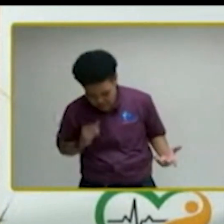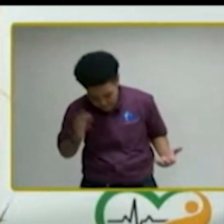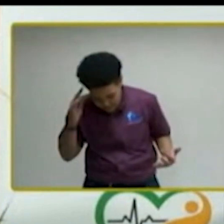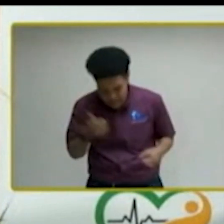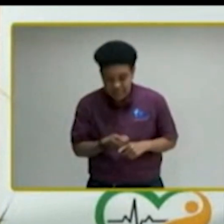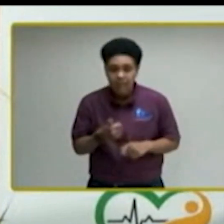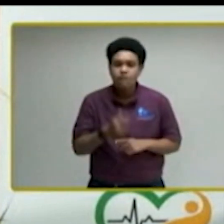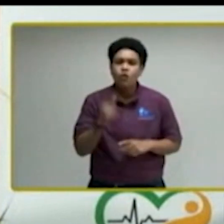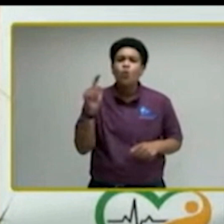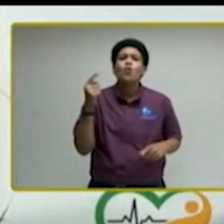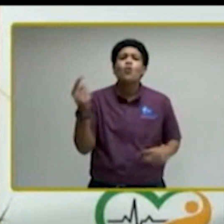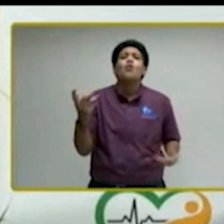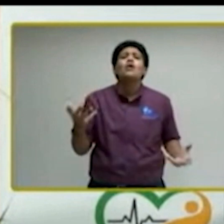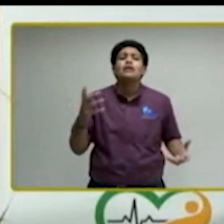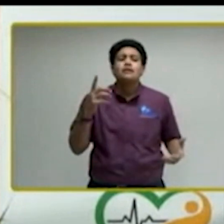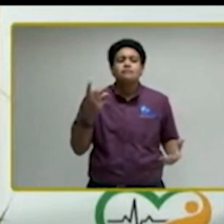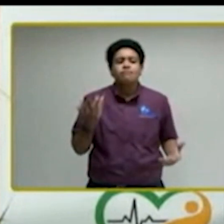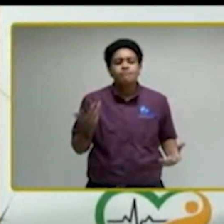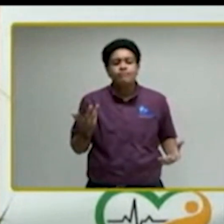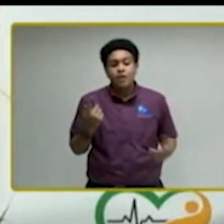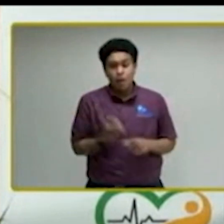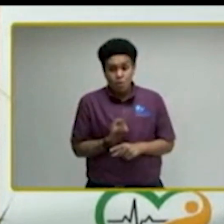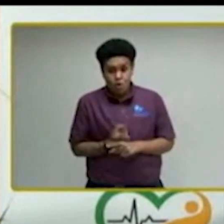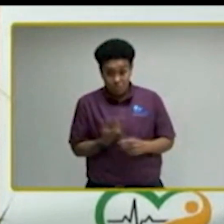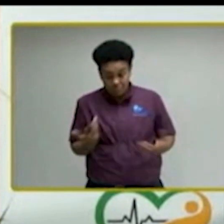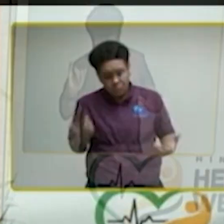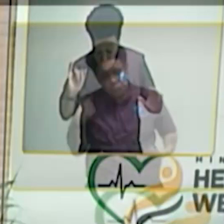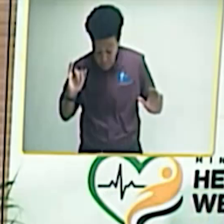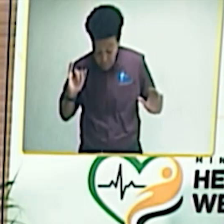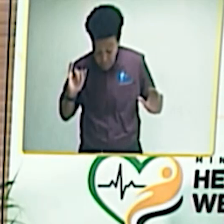it's only, it is appropriate.